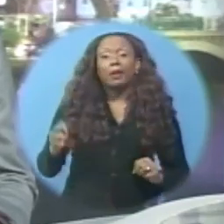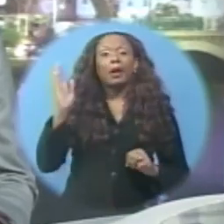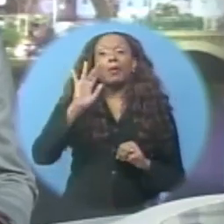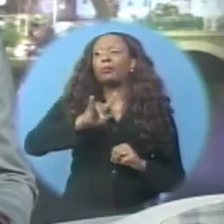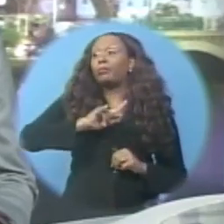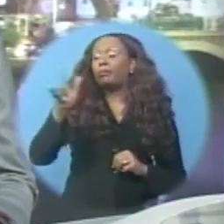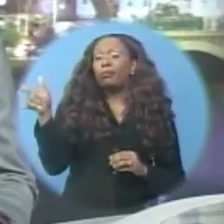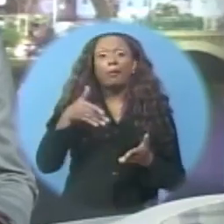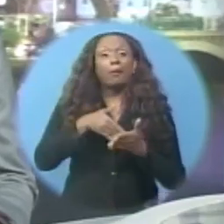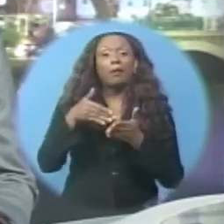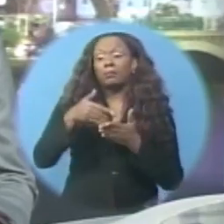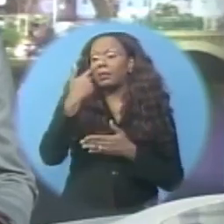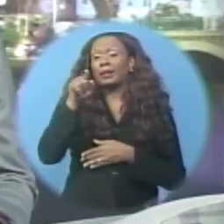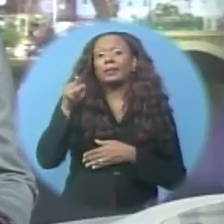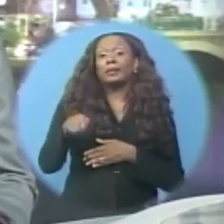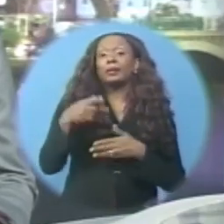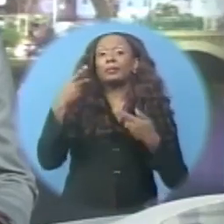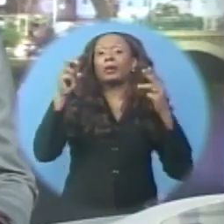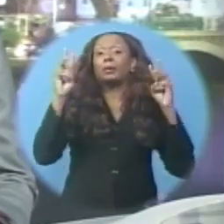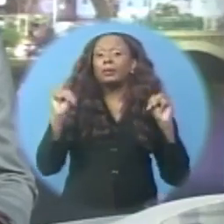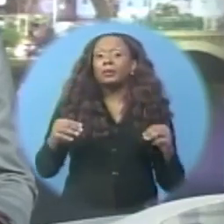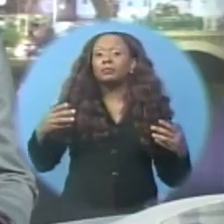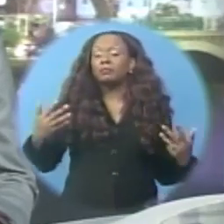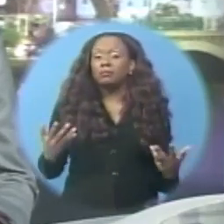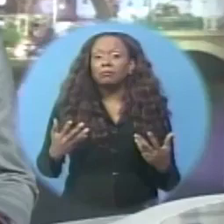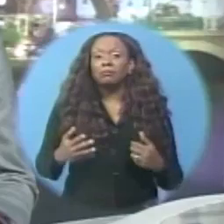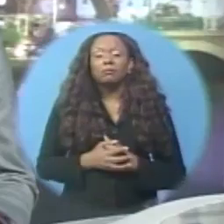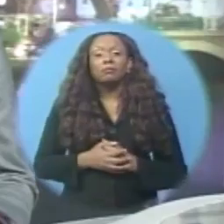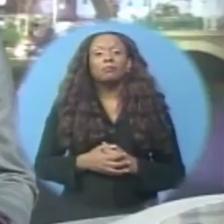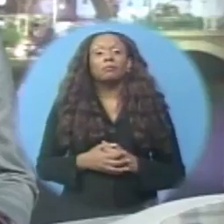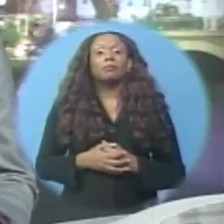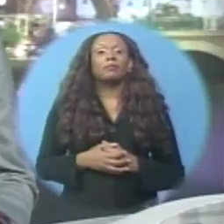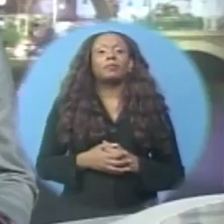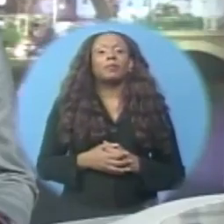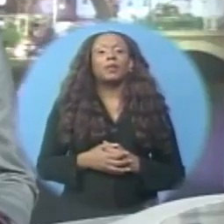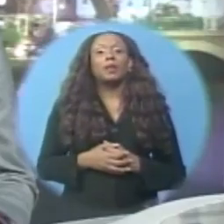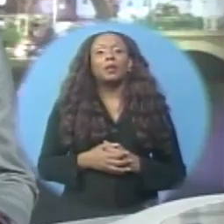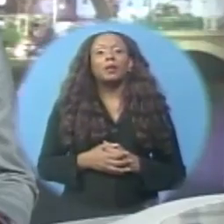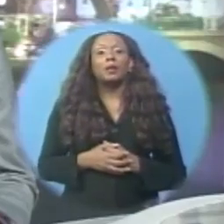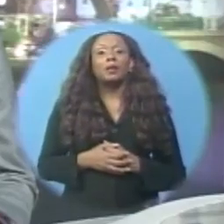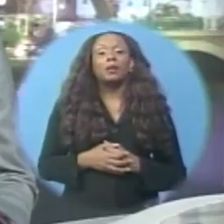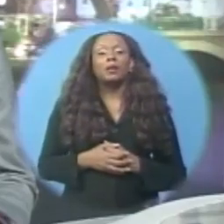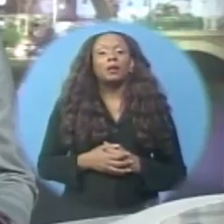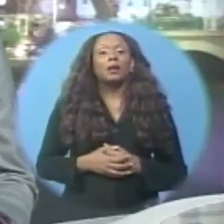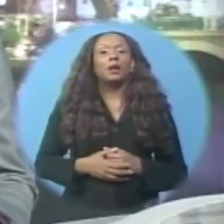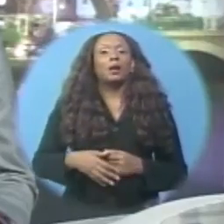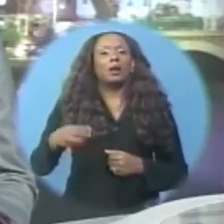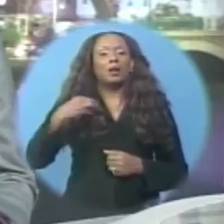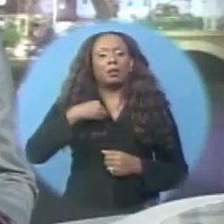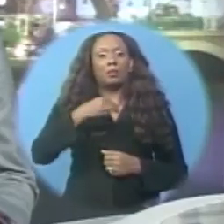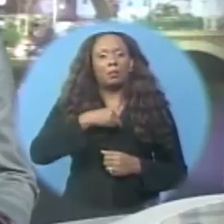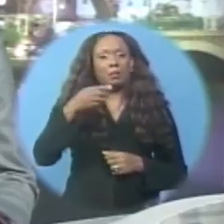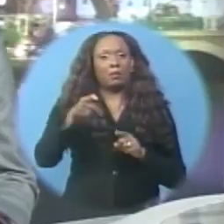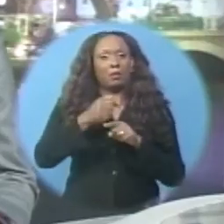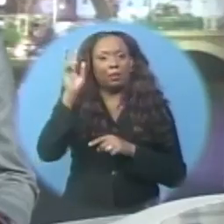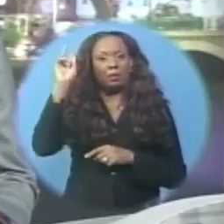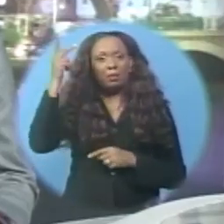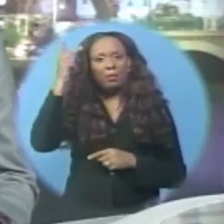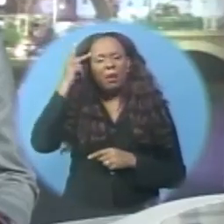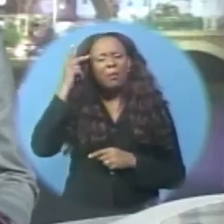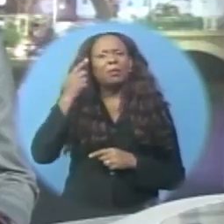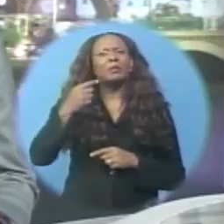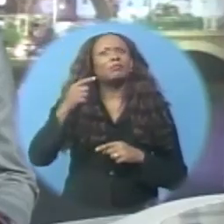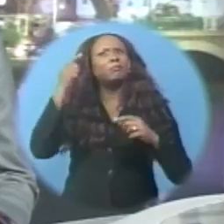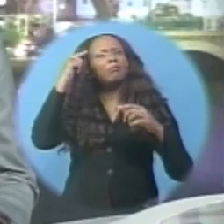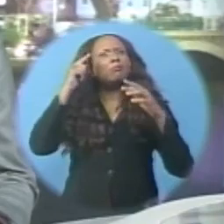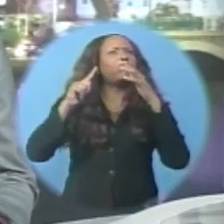his duties as Prime Minister of Trinidad and Tobago. This comes after Princess Town Member of Parliament Barry Padrath raised concern